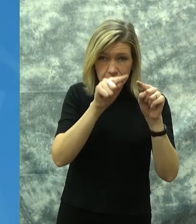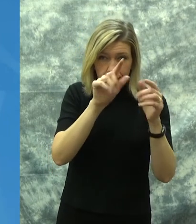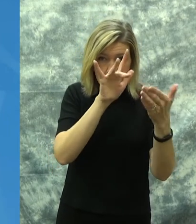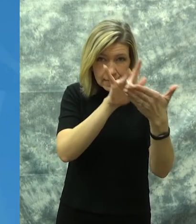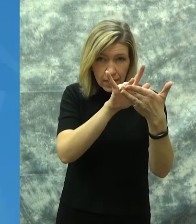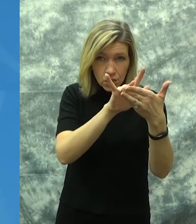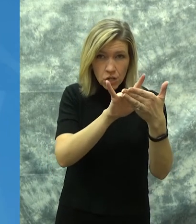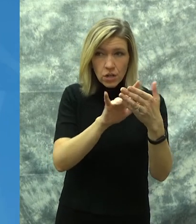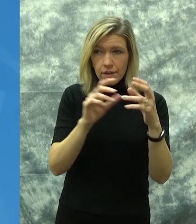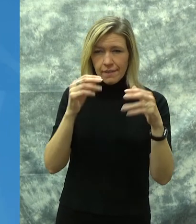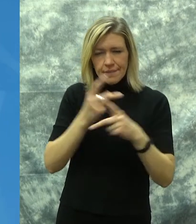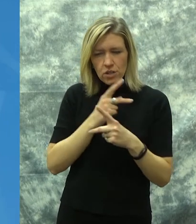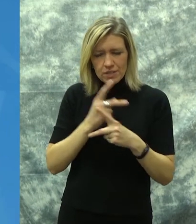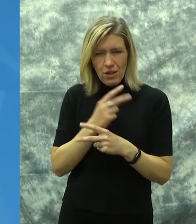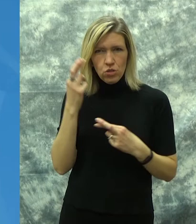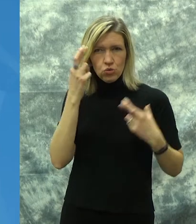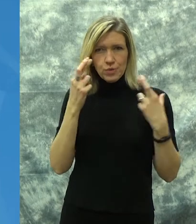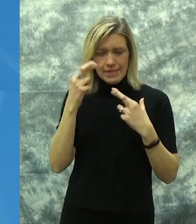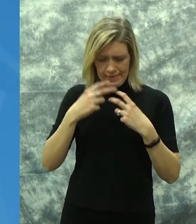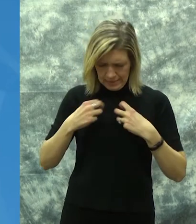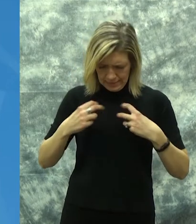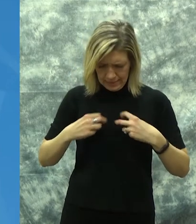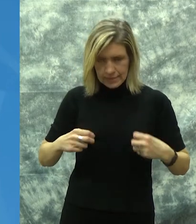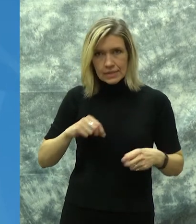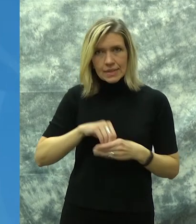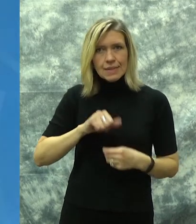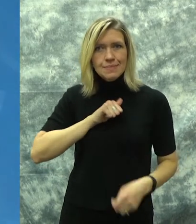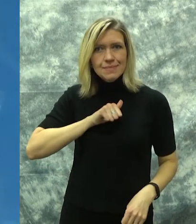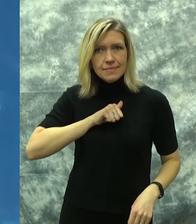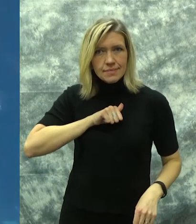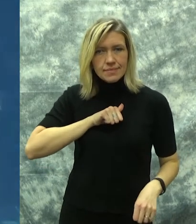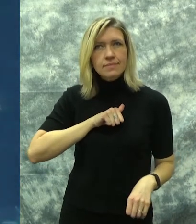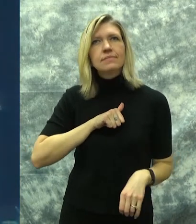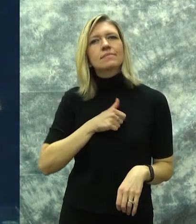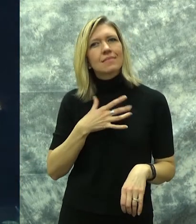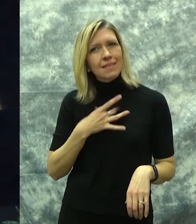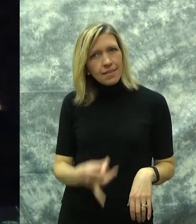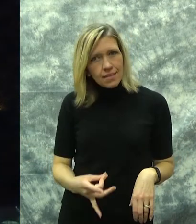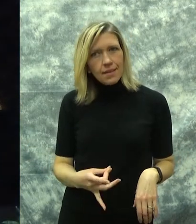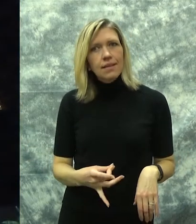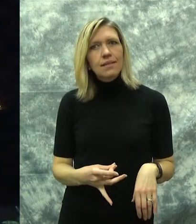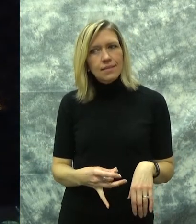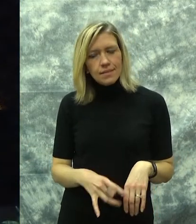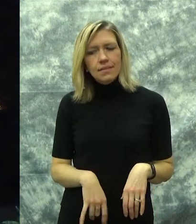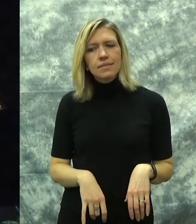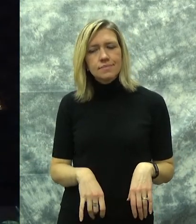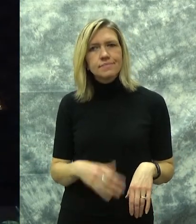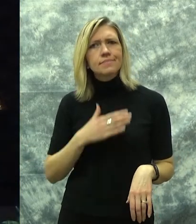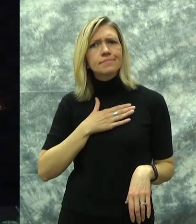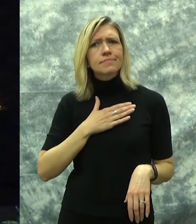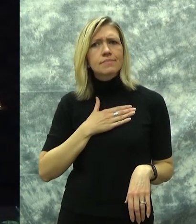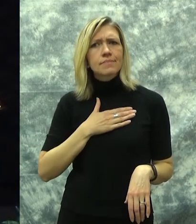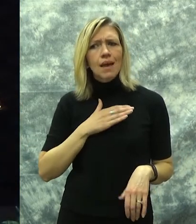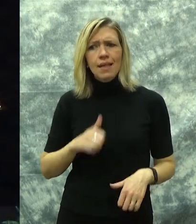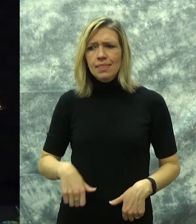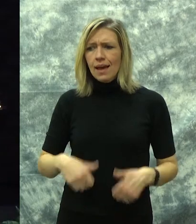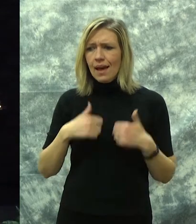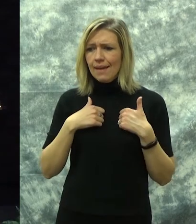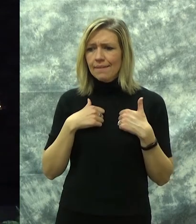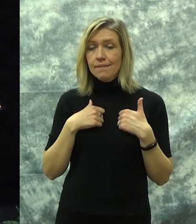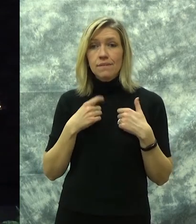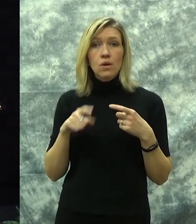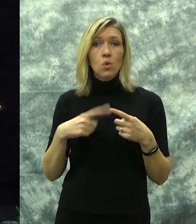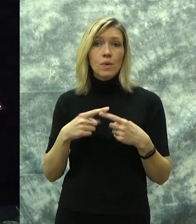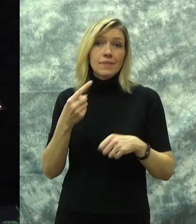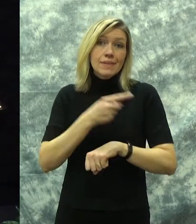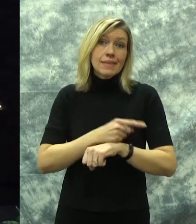in himself. And I like this, not to say that in my own life at the end of the day, that I should be blaming myself